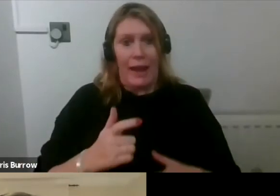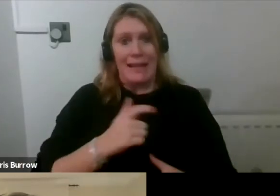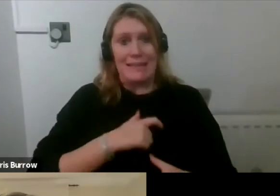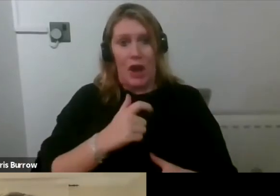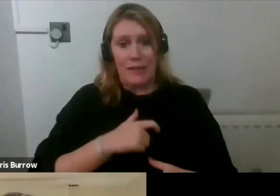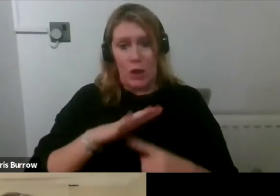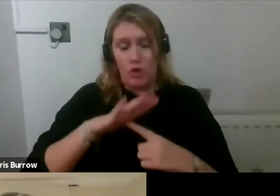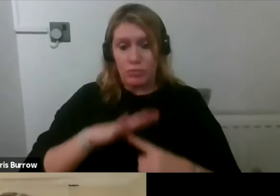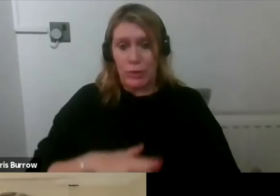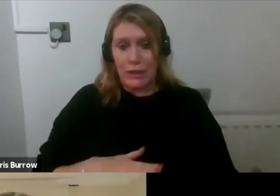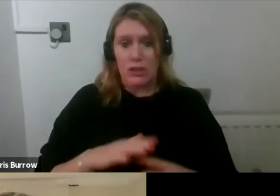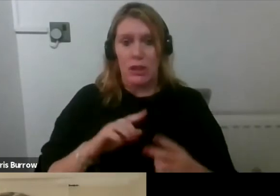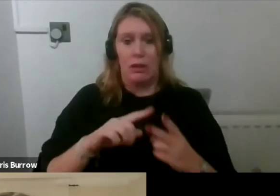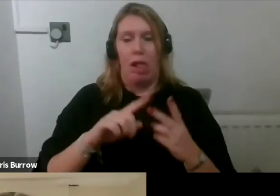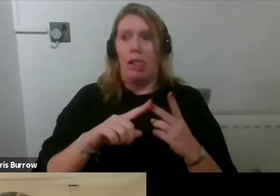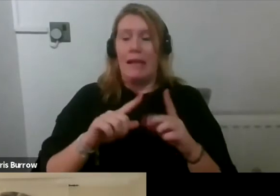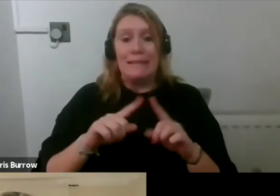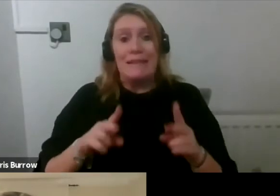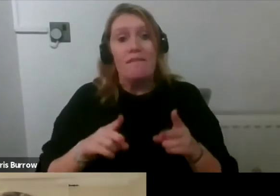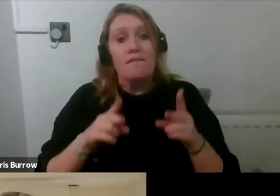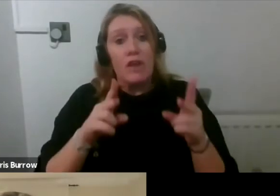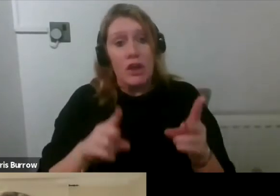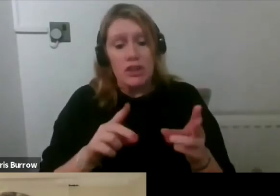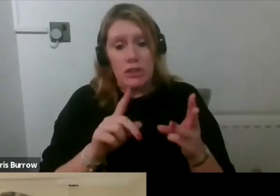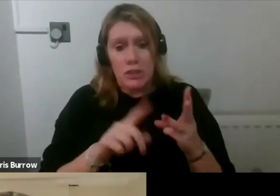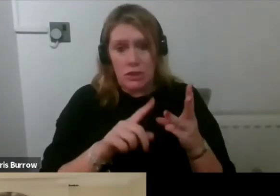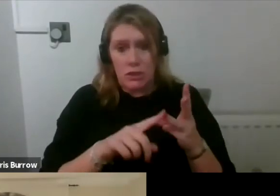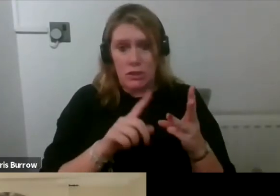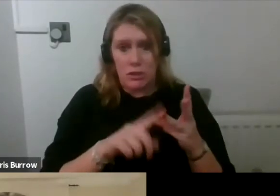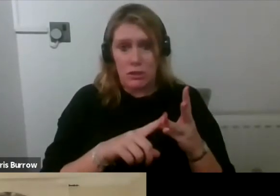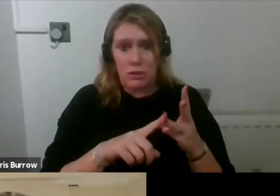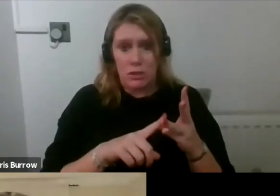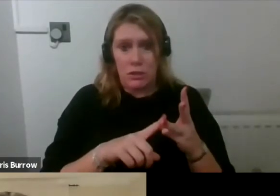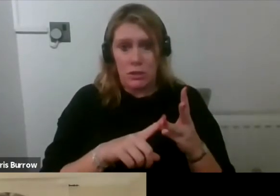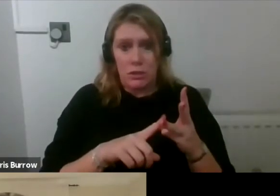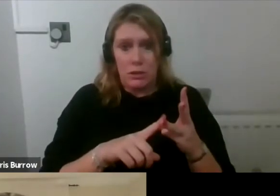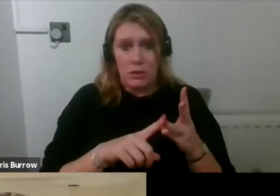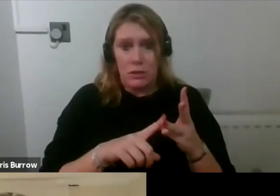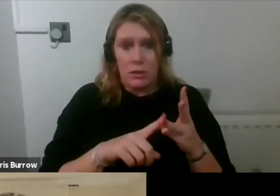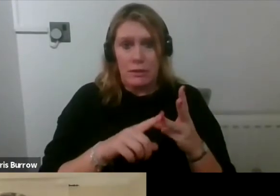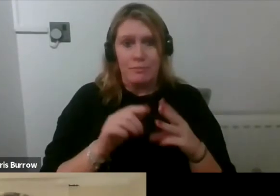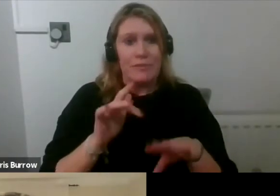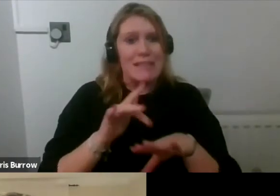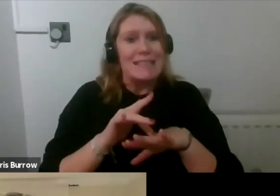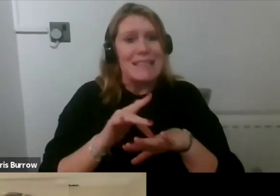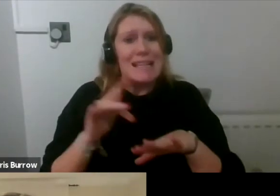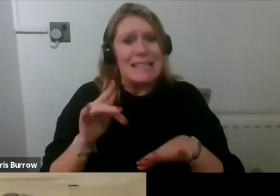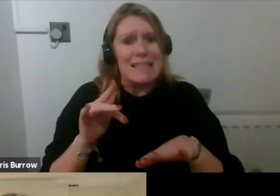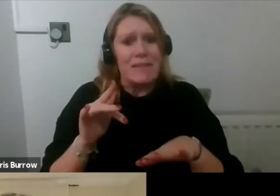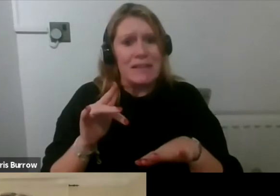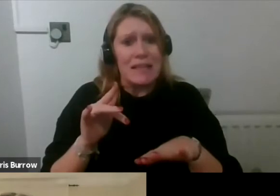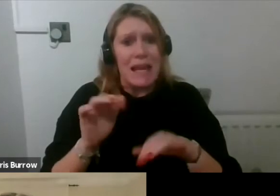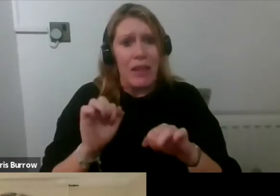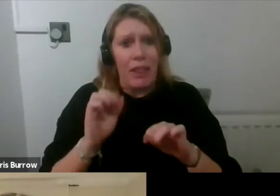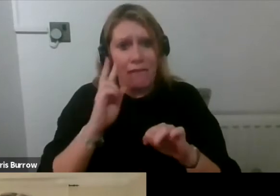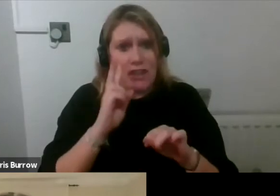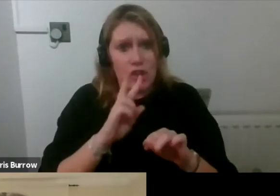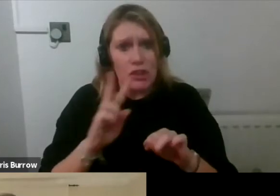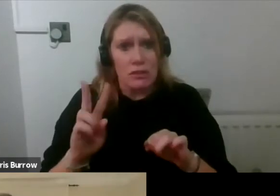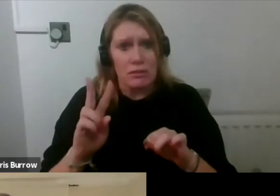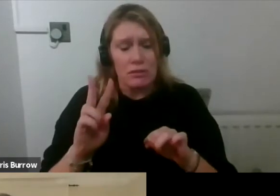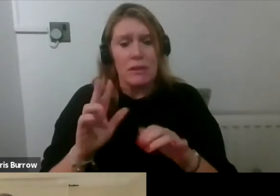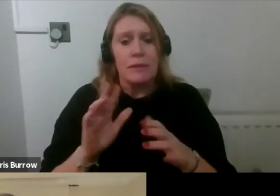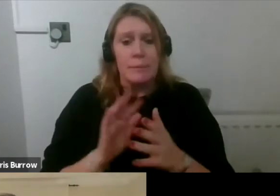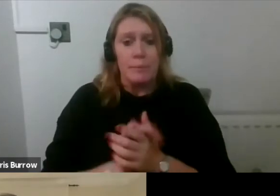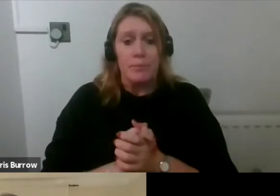version for people with low contrast sensitivity in their vision. It's